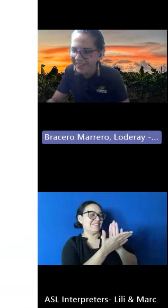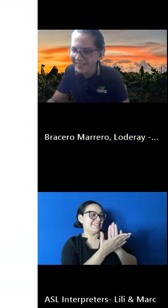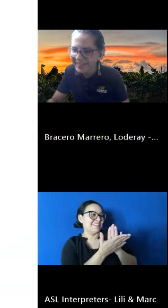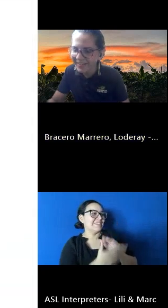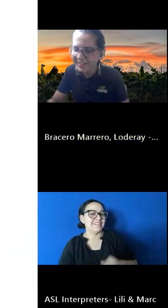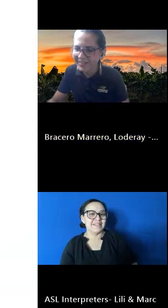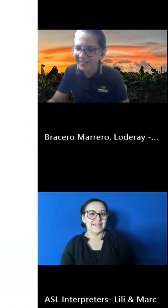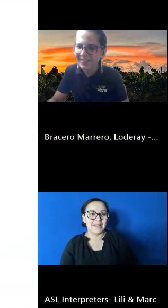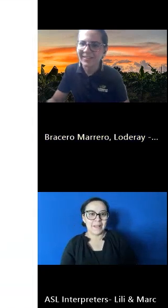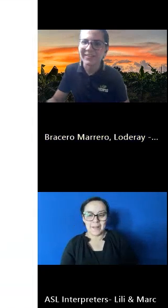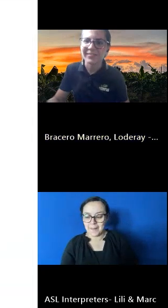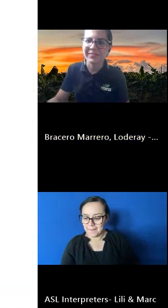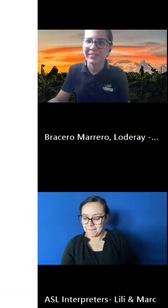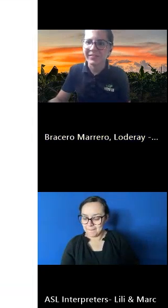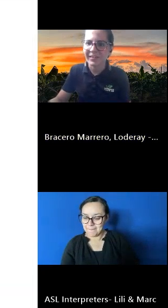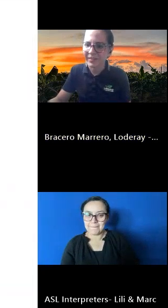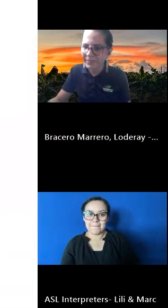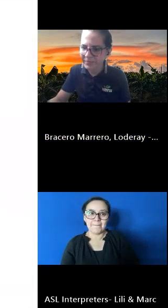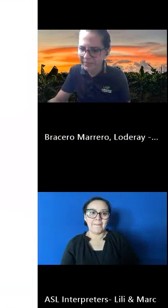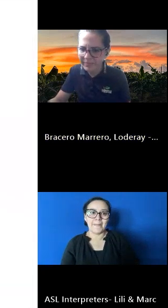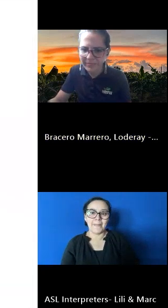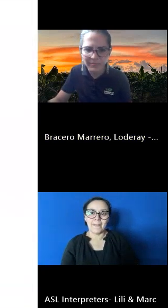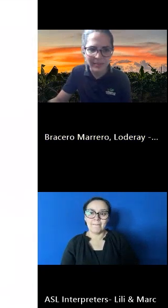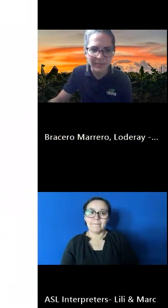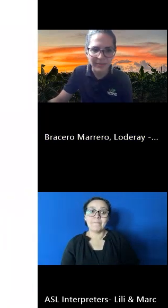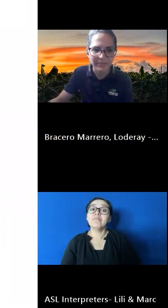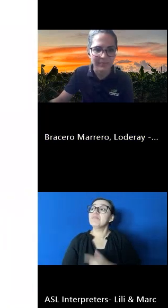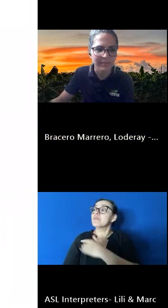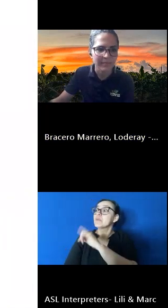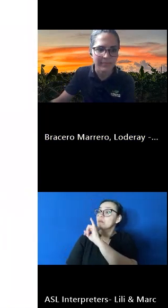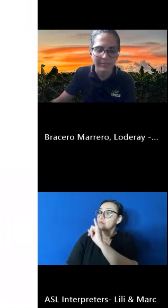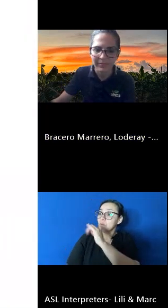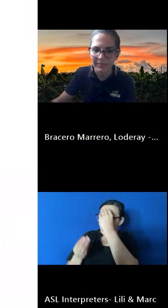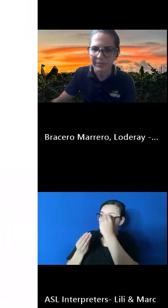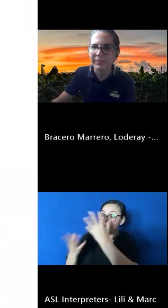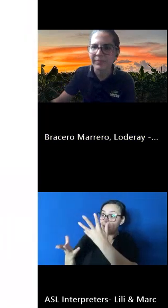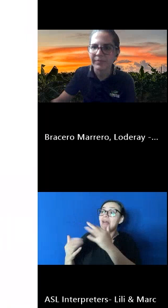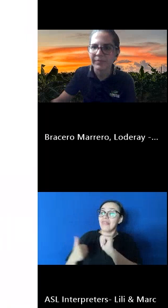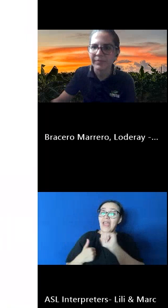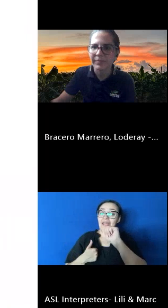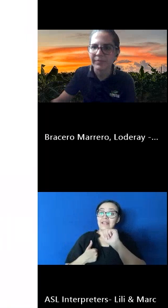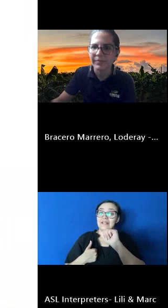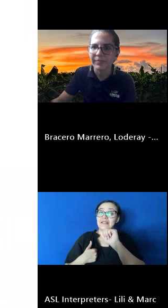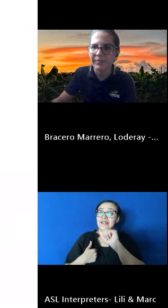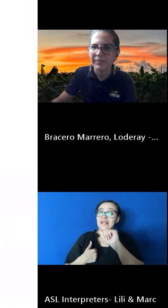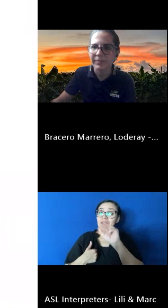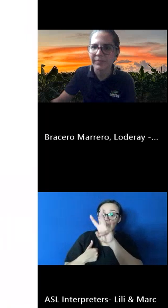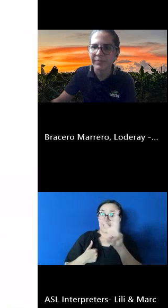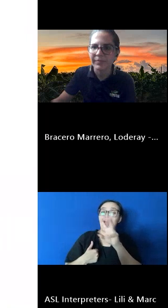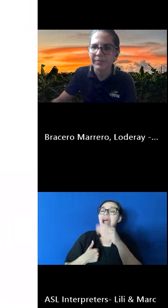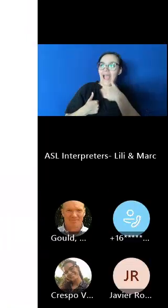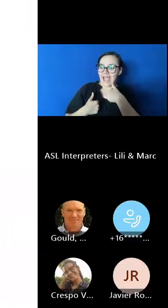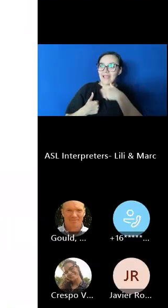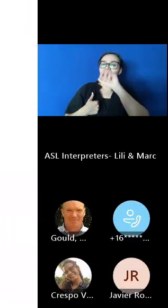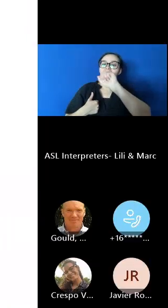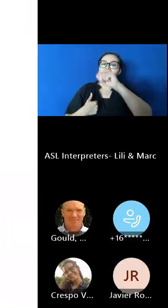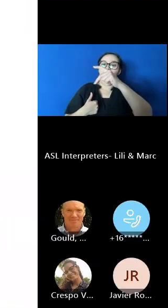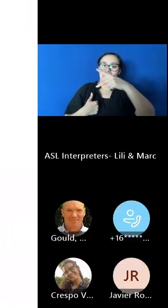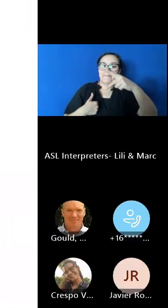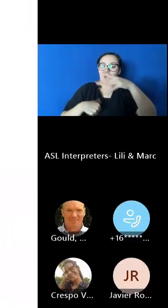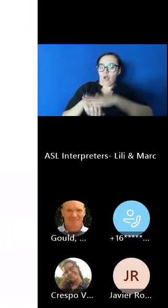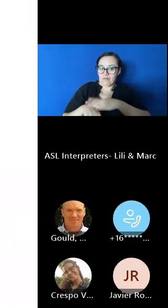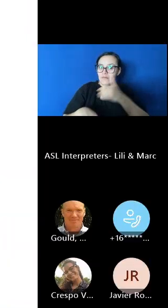the question in the chat, and you have been congratulated for the information before. This is available